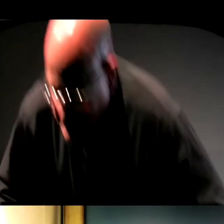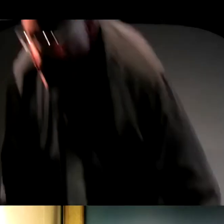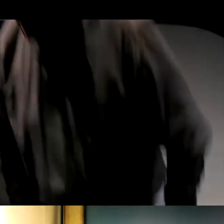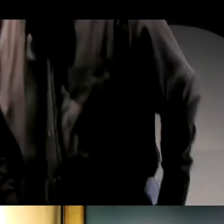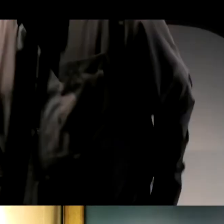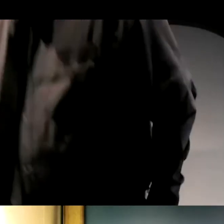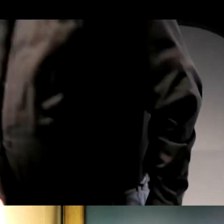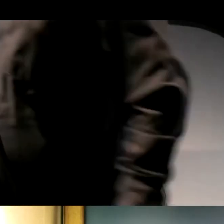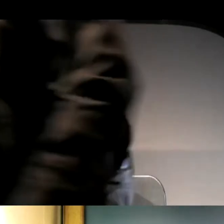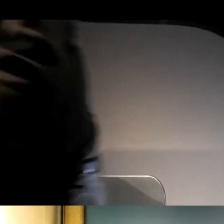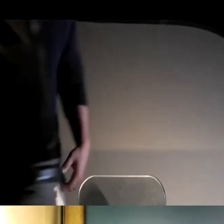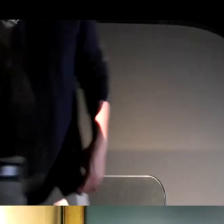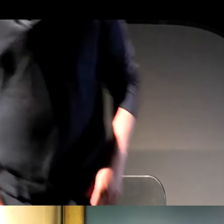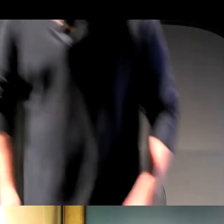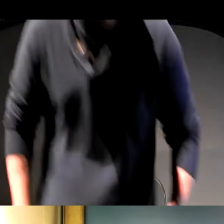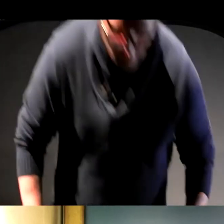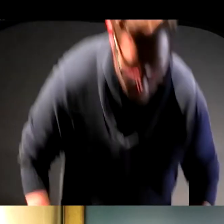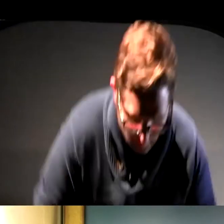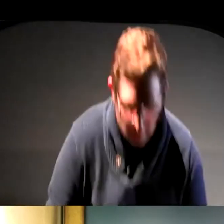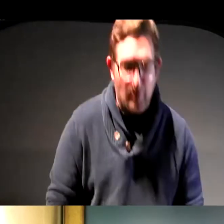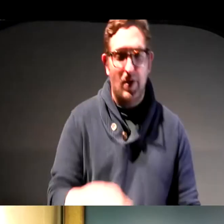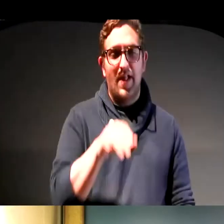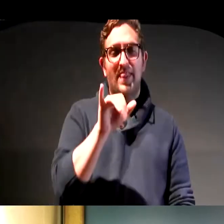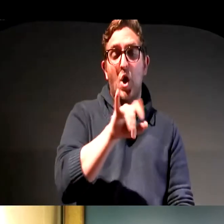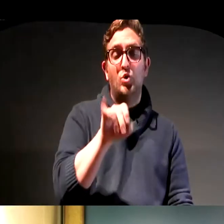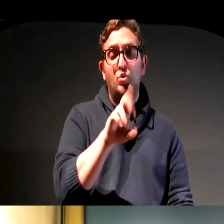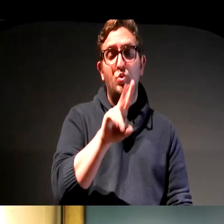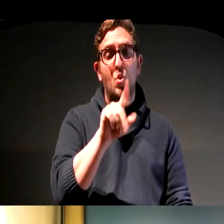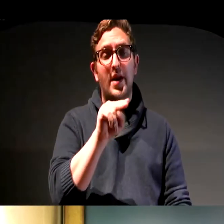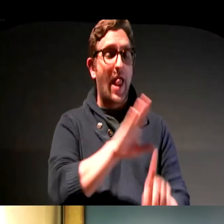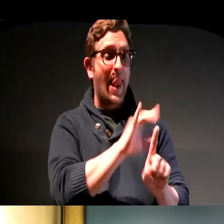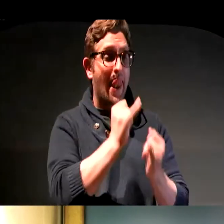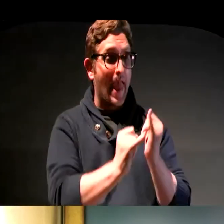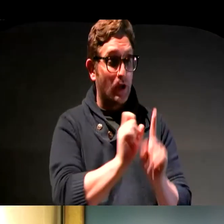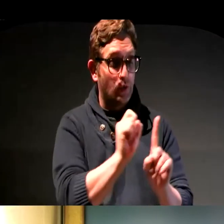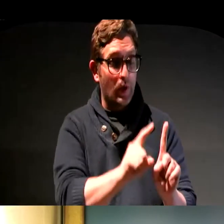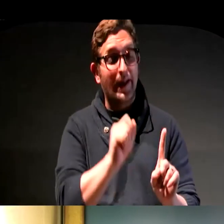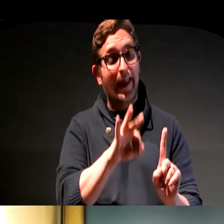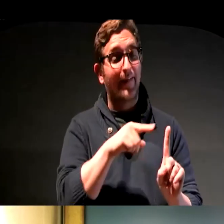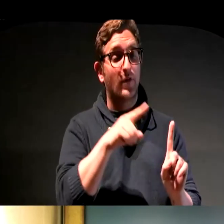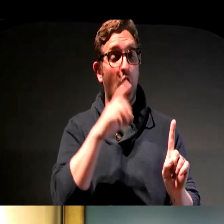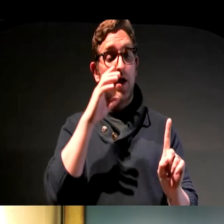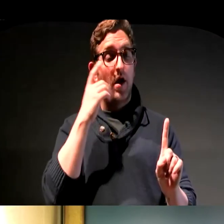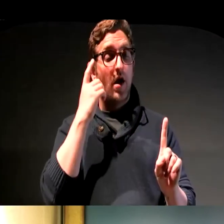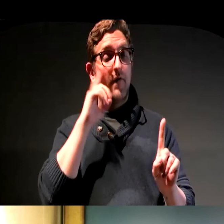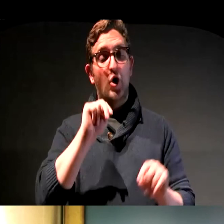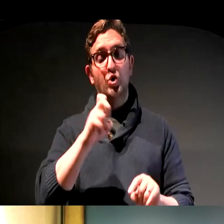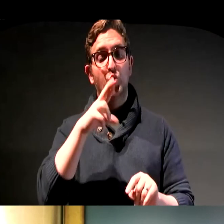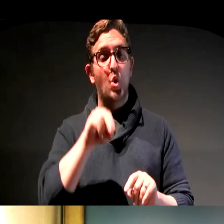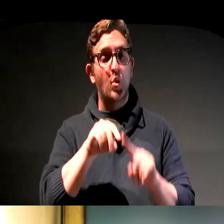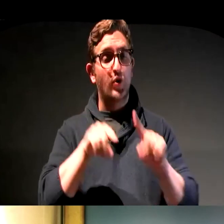your last question. If you were giving a job seeker advice, a neurodiverse job seeker, what would that